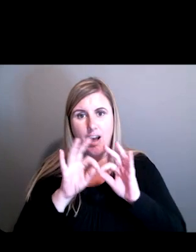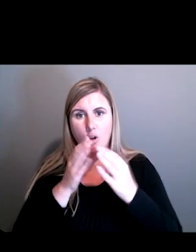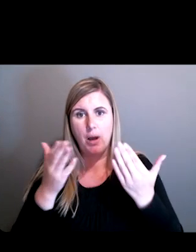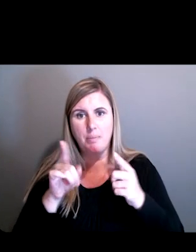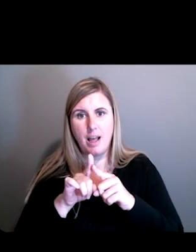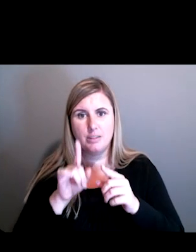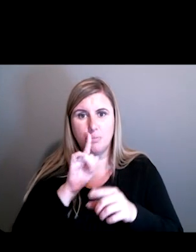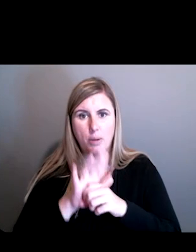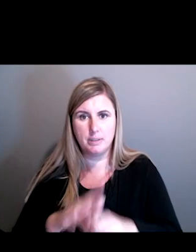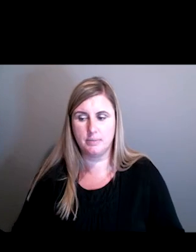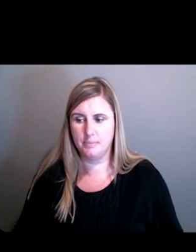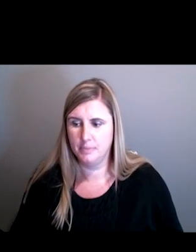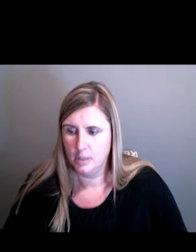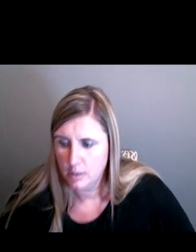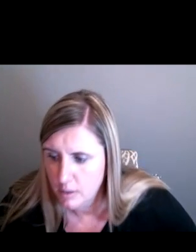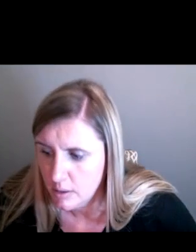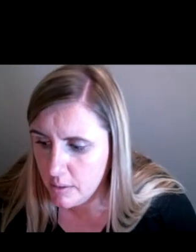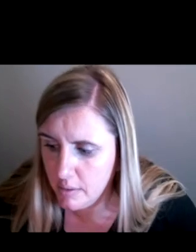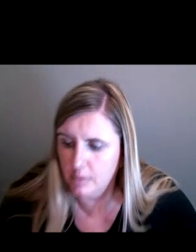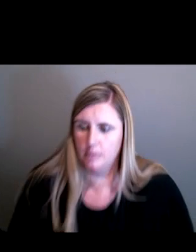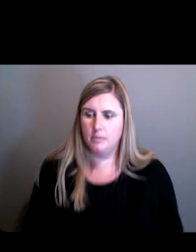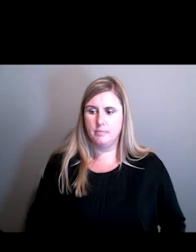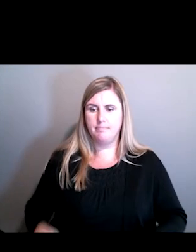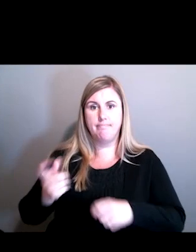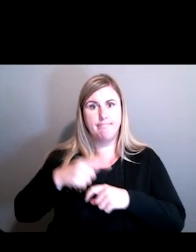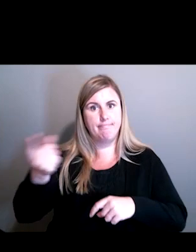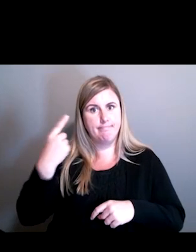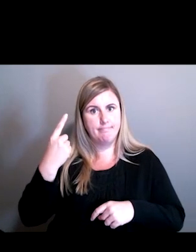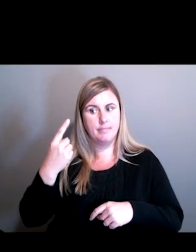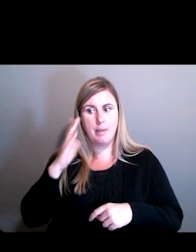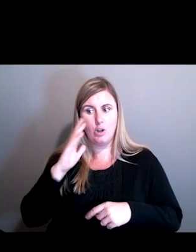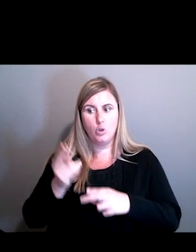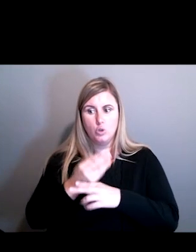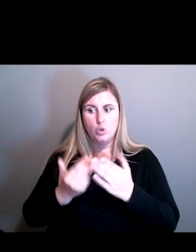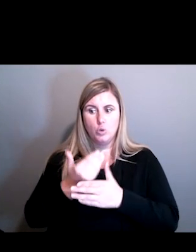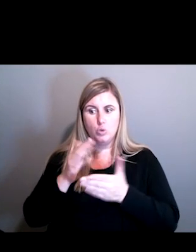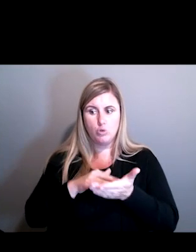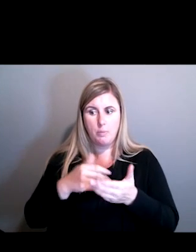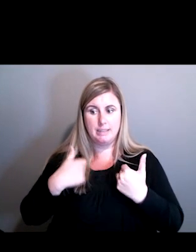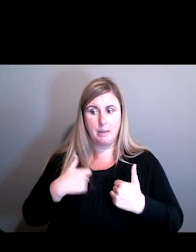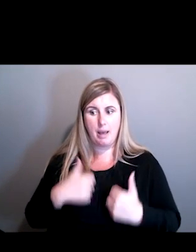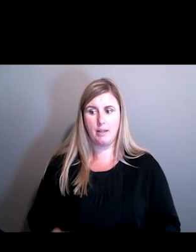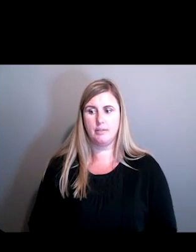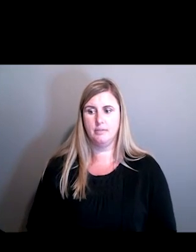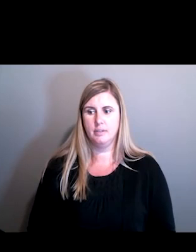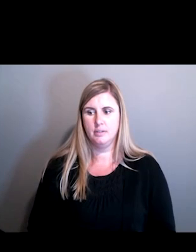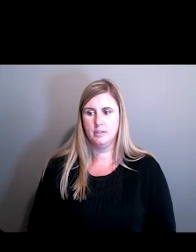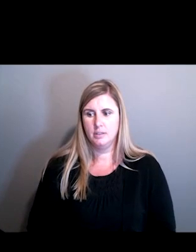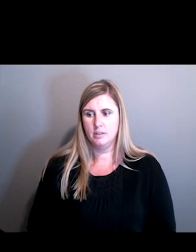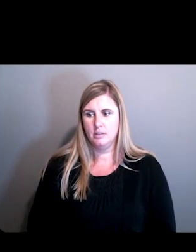as a promise. Sarah, time to get out of the pool and come get ready for bed so you can use your new soap and take a bath.